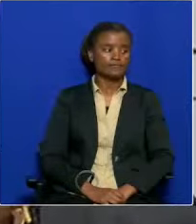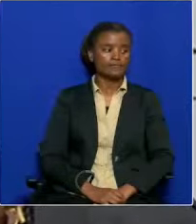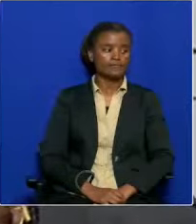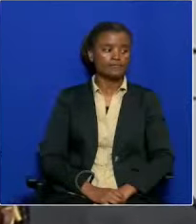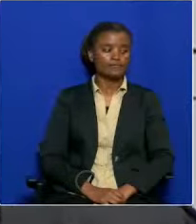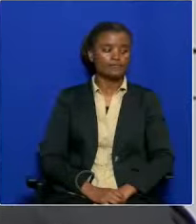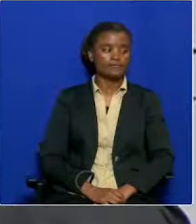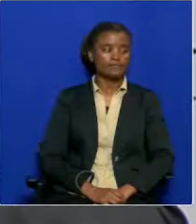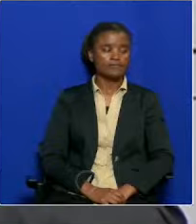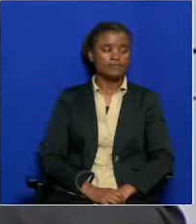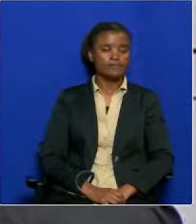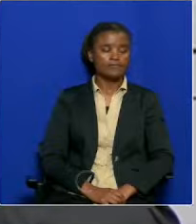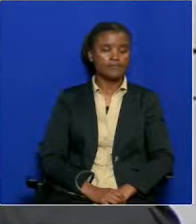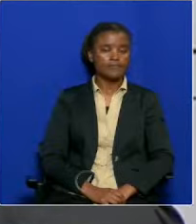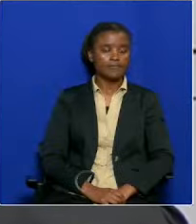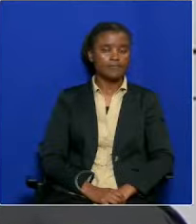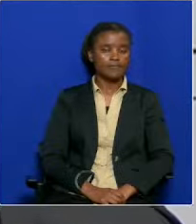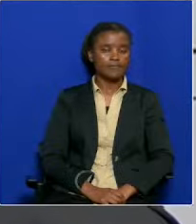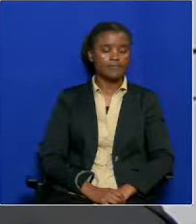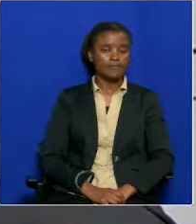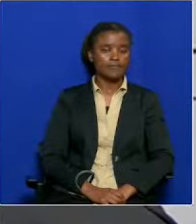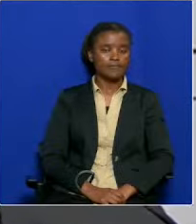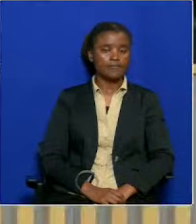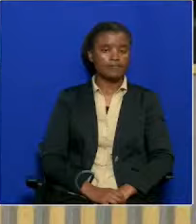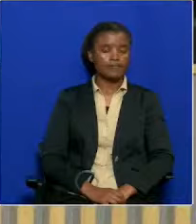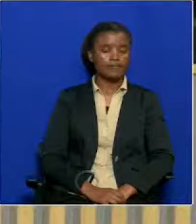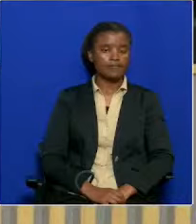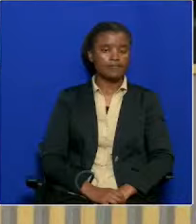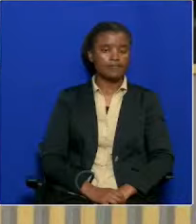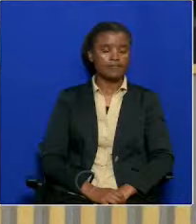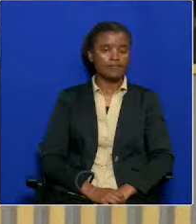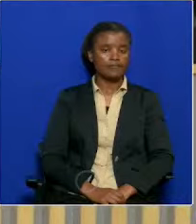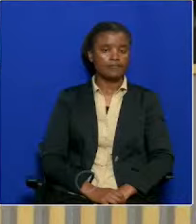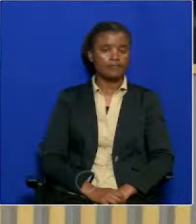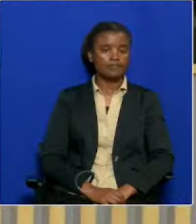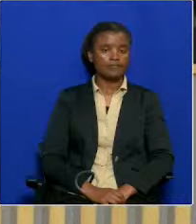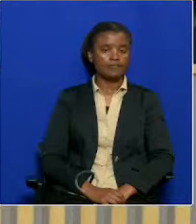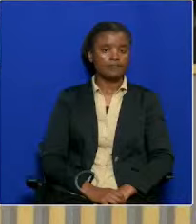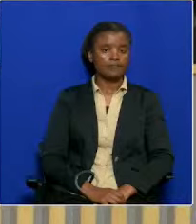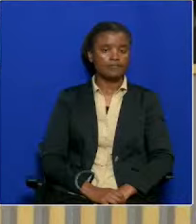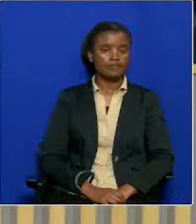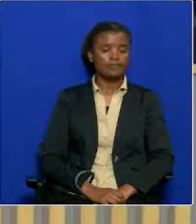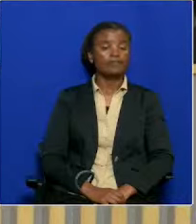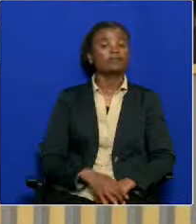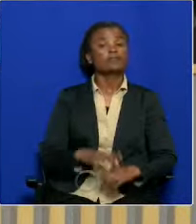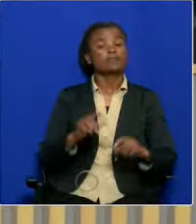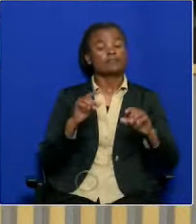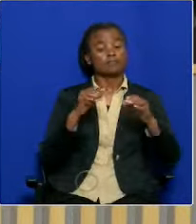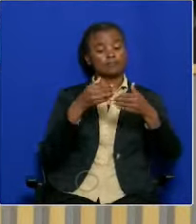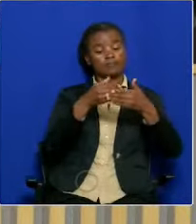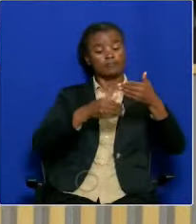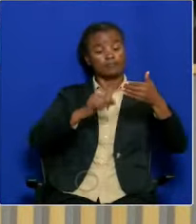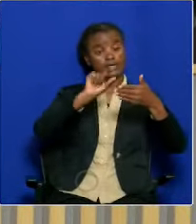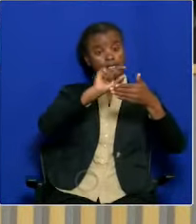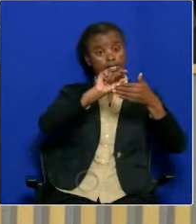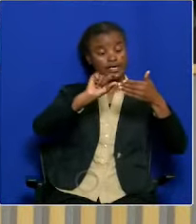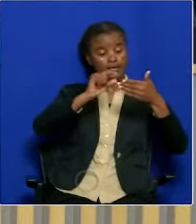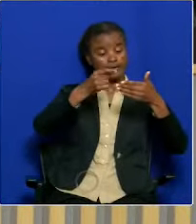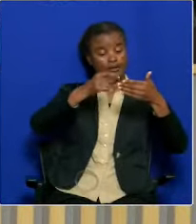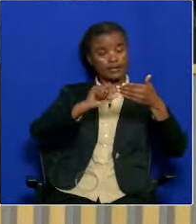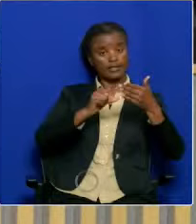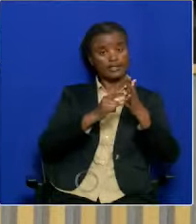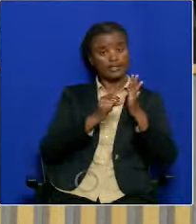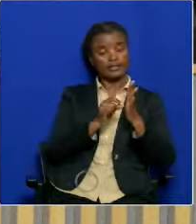That quotation you'll see after the header is dated the 19th of September, 2024. Do you see